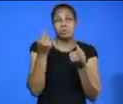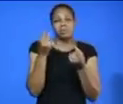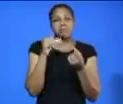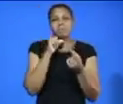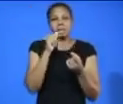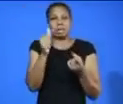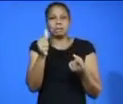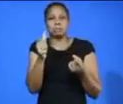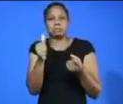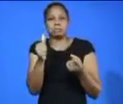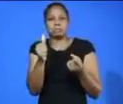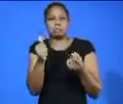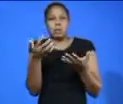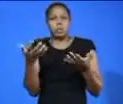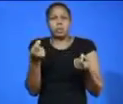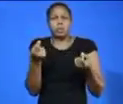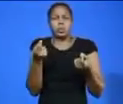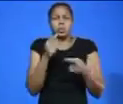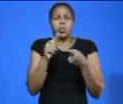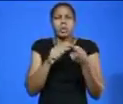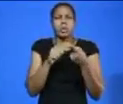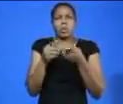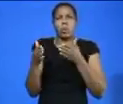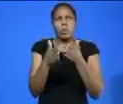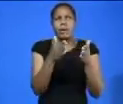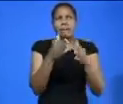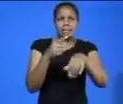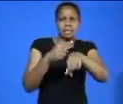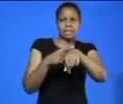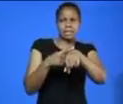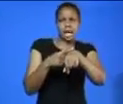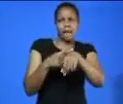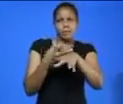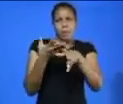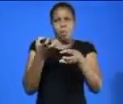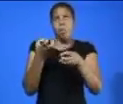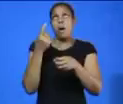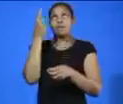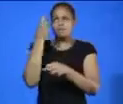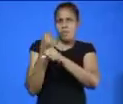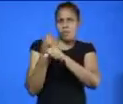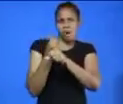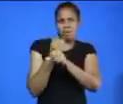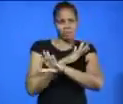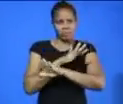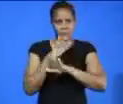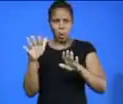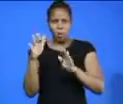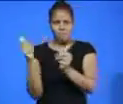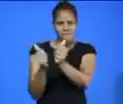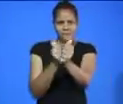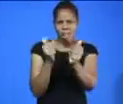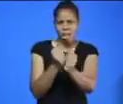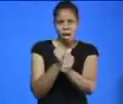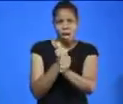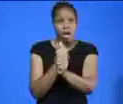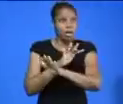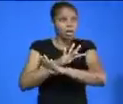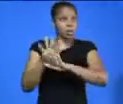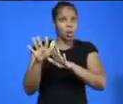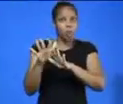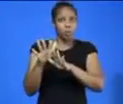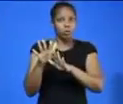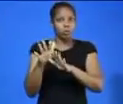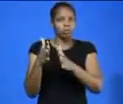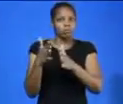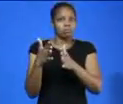do when the way and the time in which you want him to act, he does not act in that way? He does not act on your